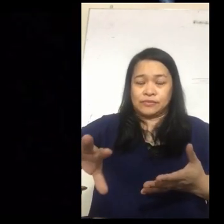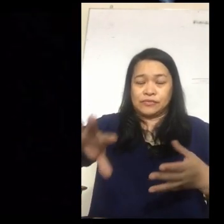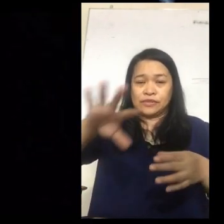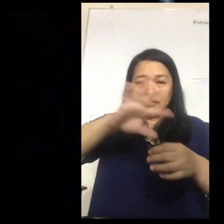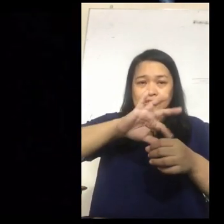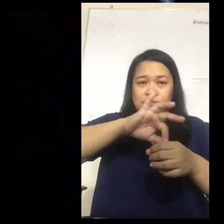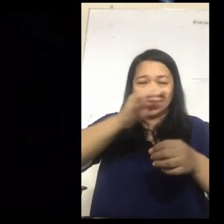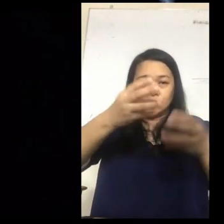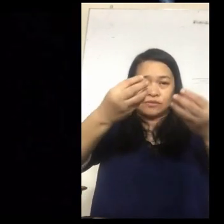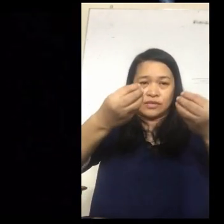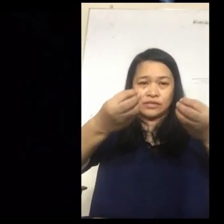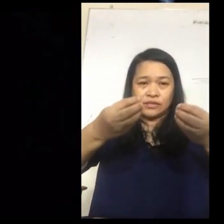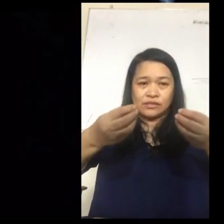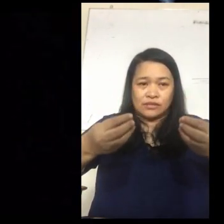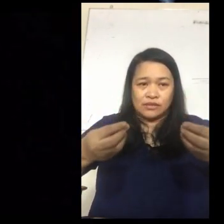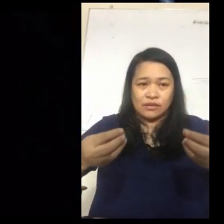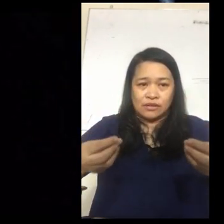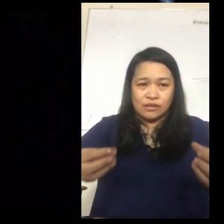ashes of